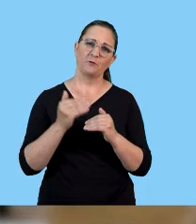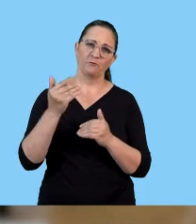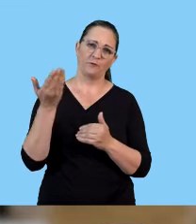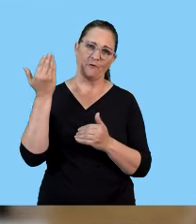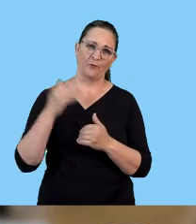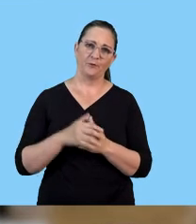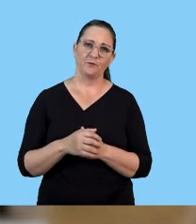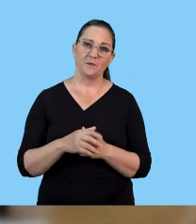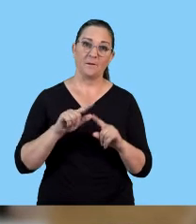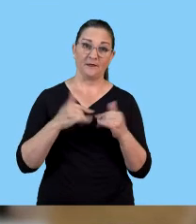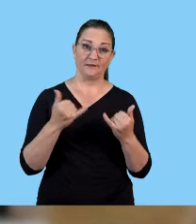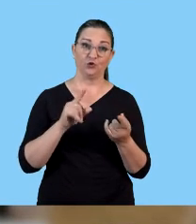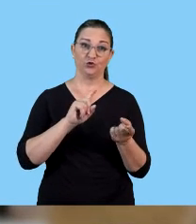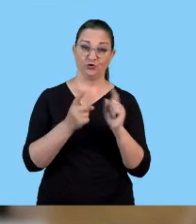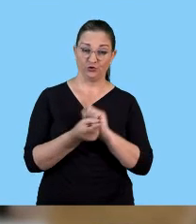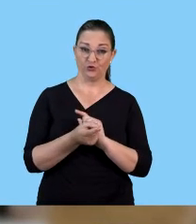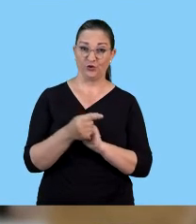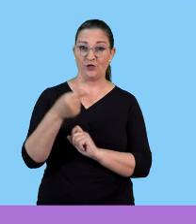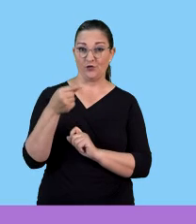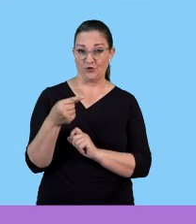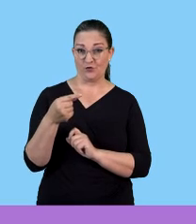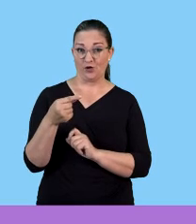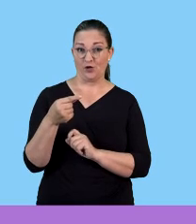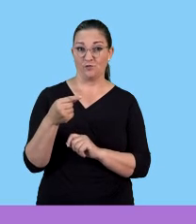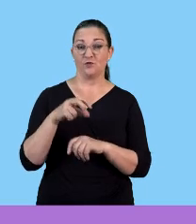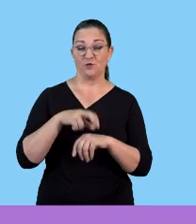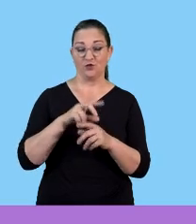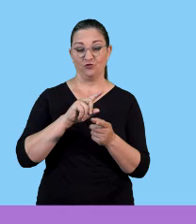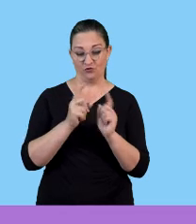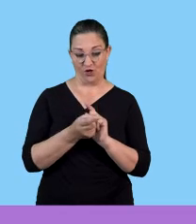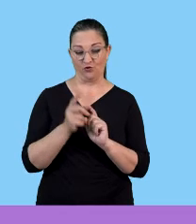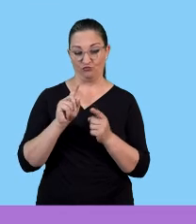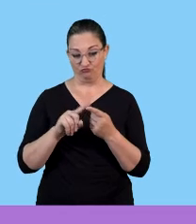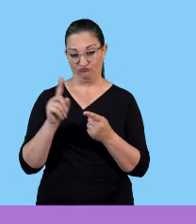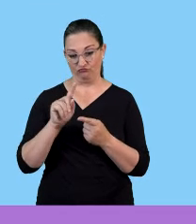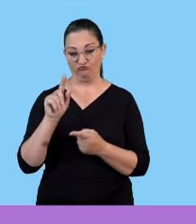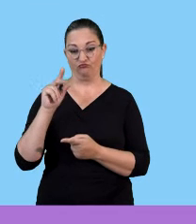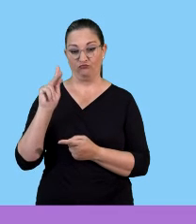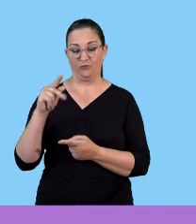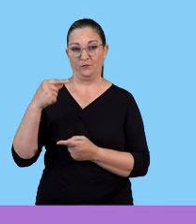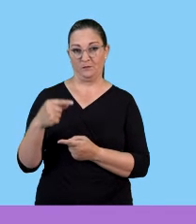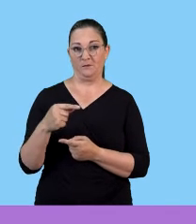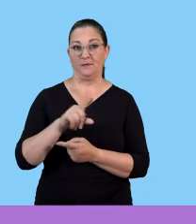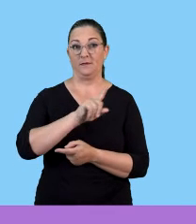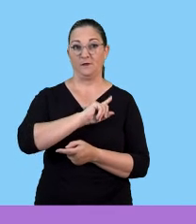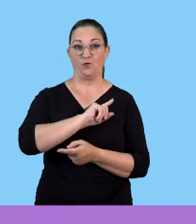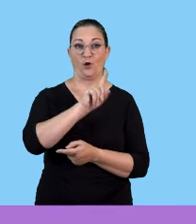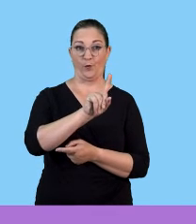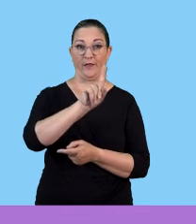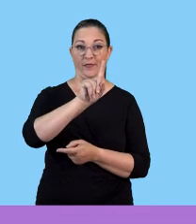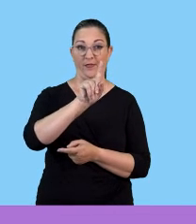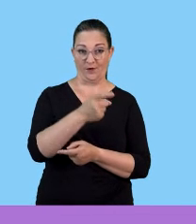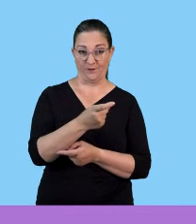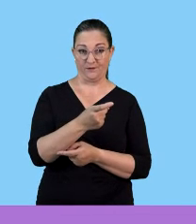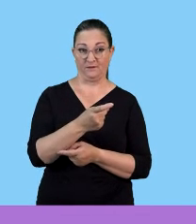question before, we've got to convert from grams there to kilograms. So